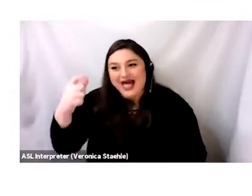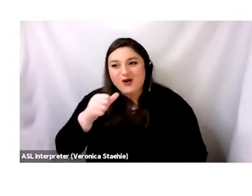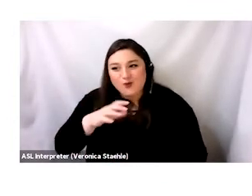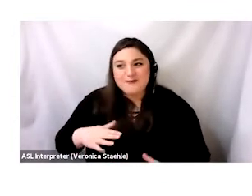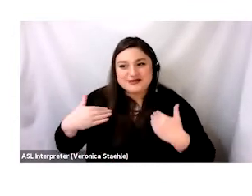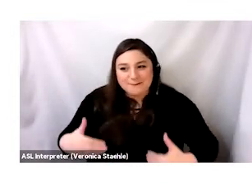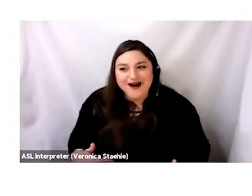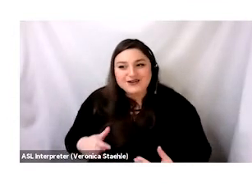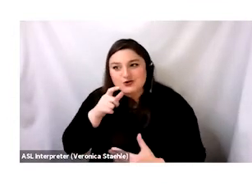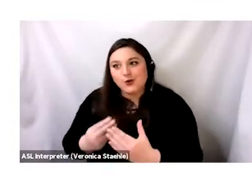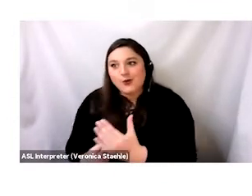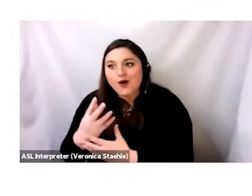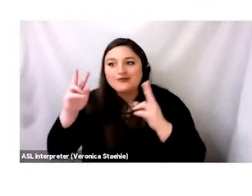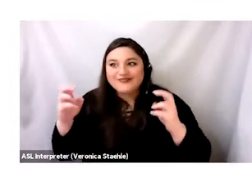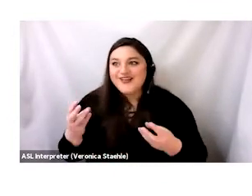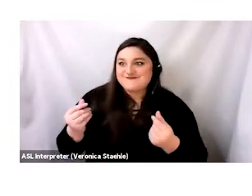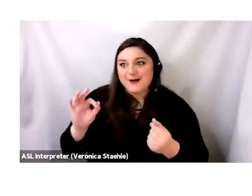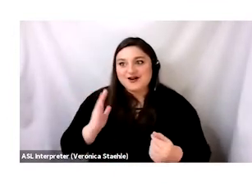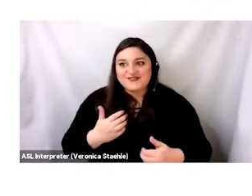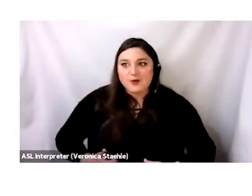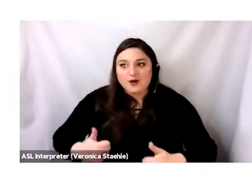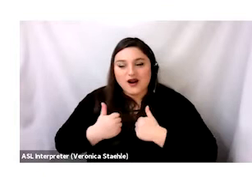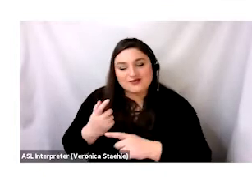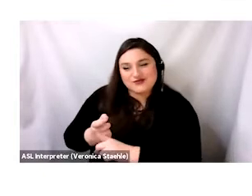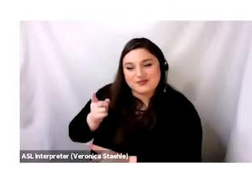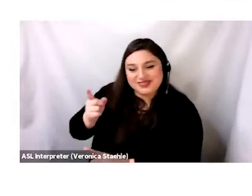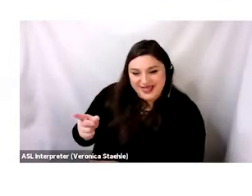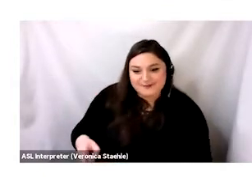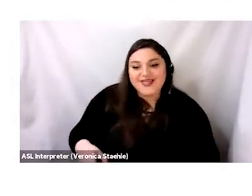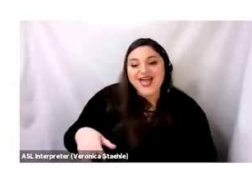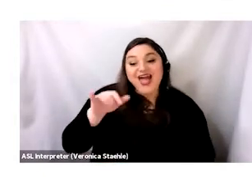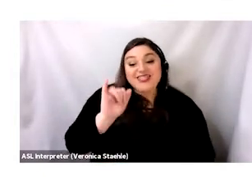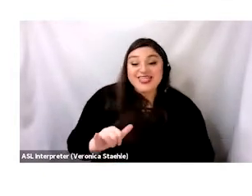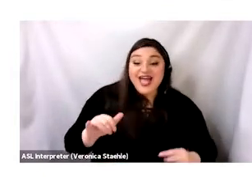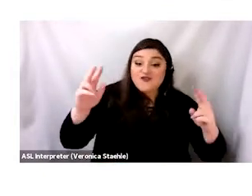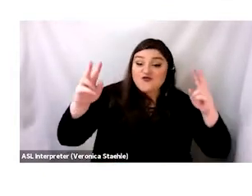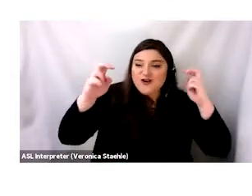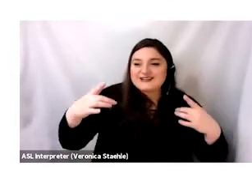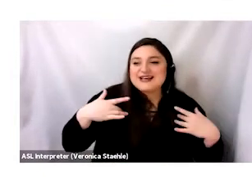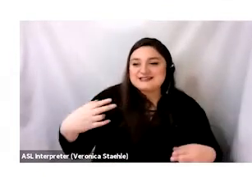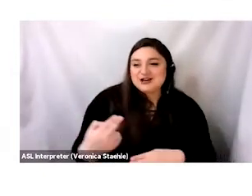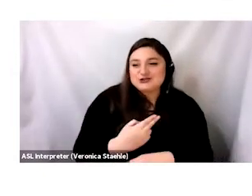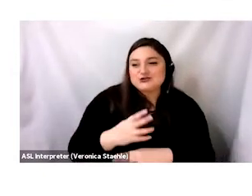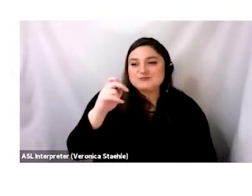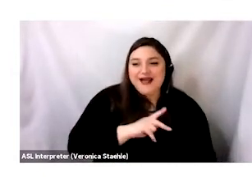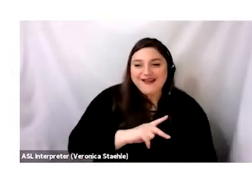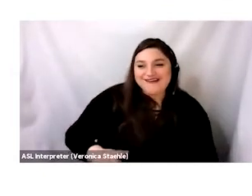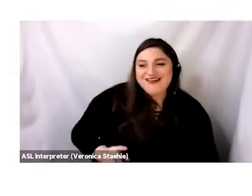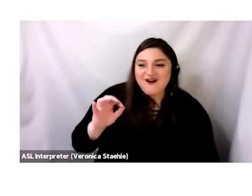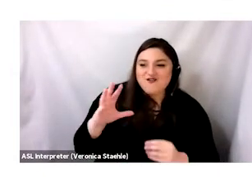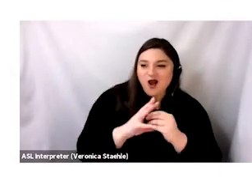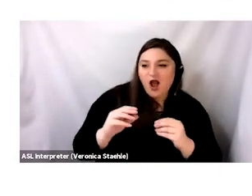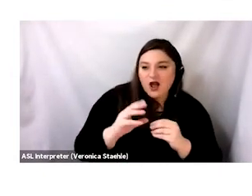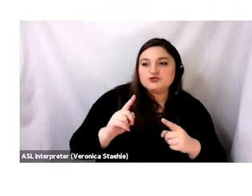of this expansion, King Cotton, or cotton is king, was a common phrase used to describe the growth of the American economy.